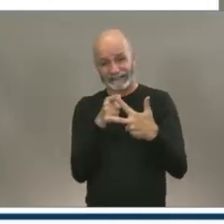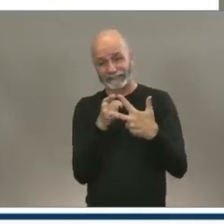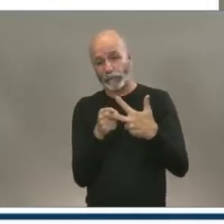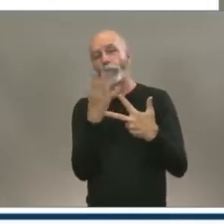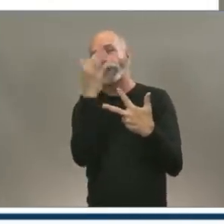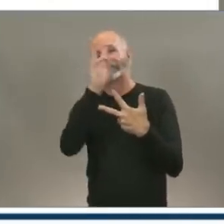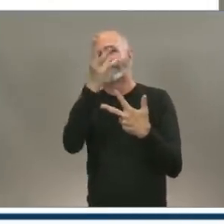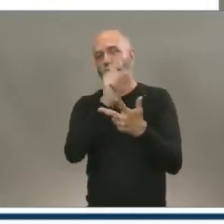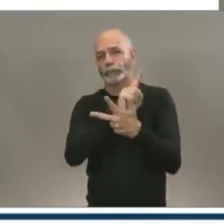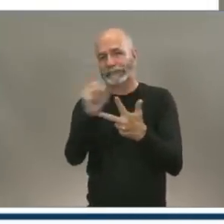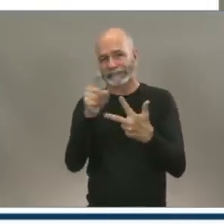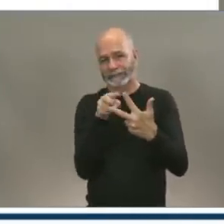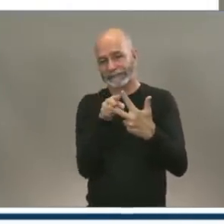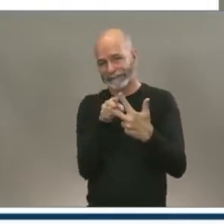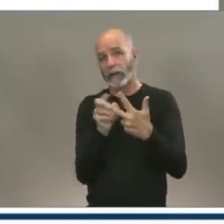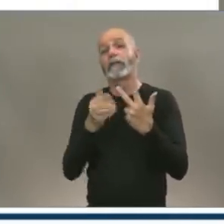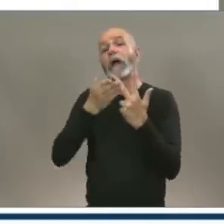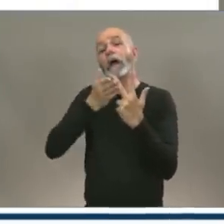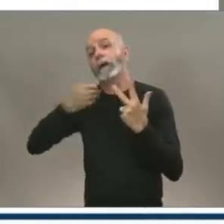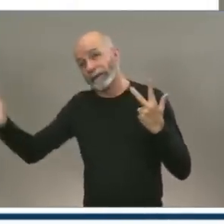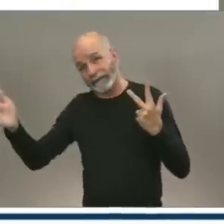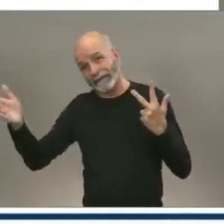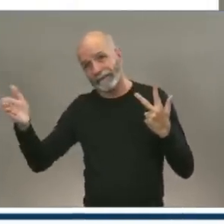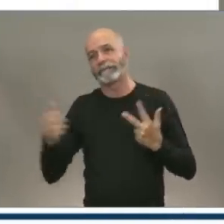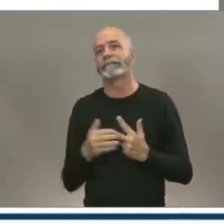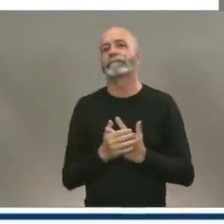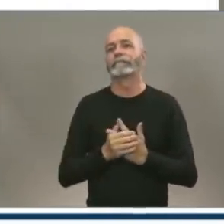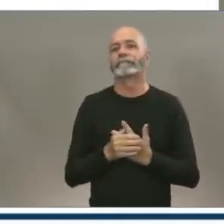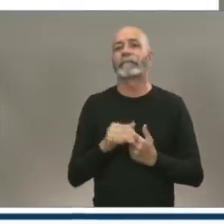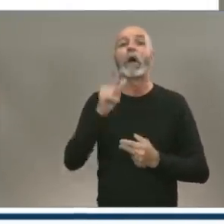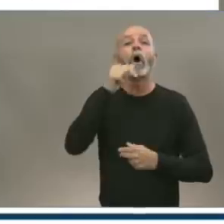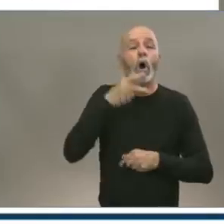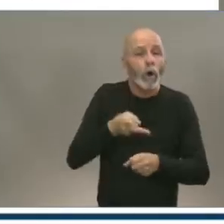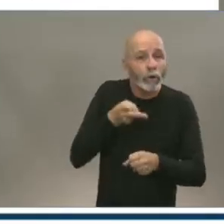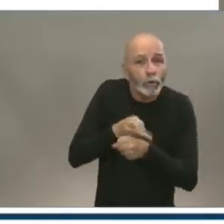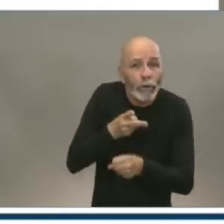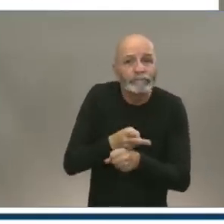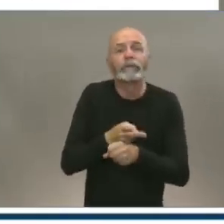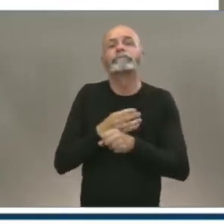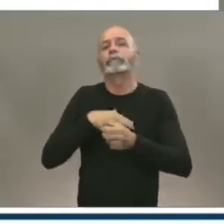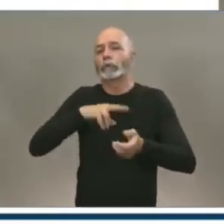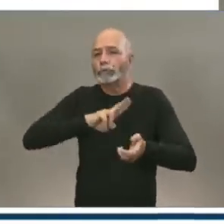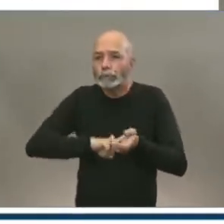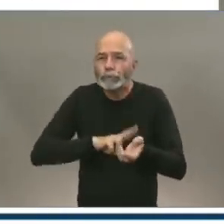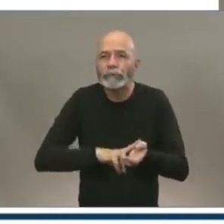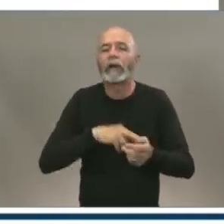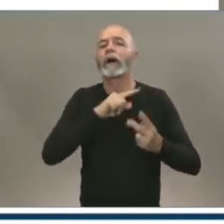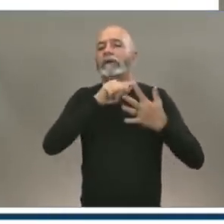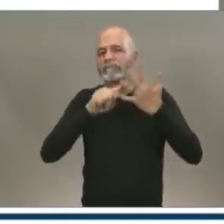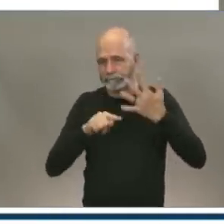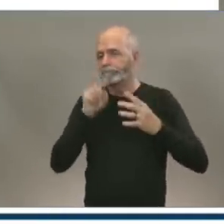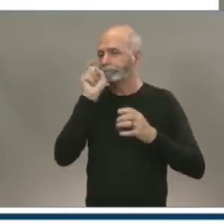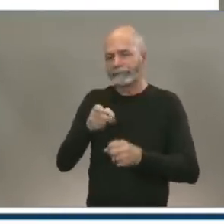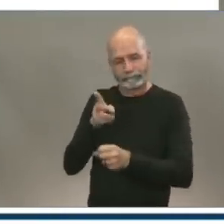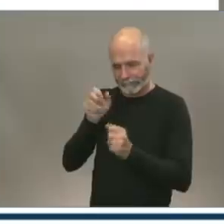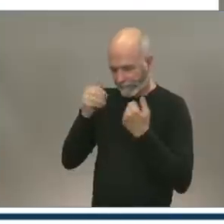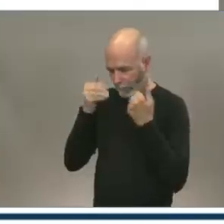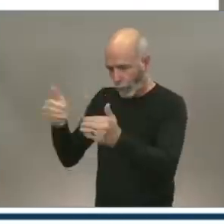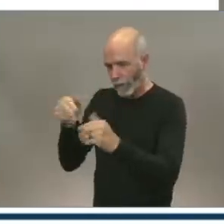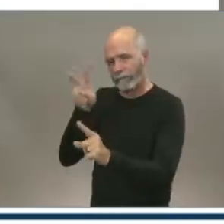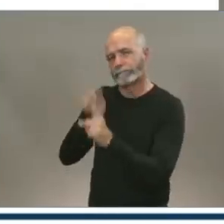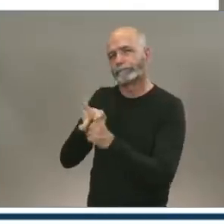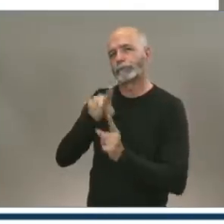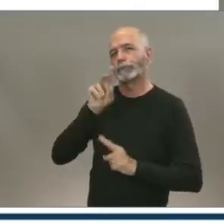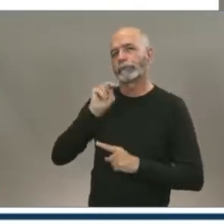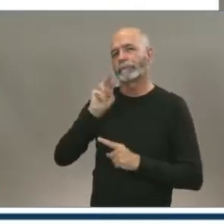those qualifications can also schedule a booster dose as of November 23rd, online or by phone. So in